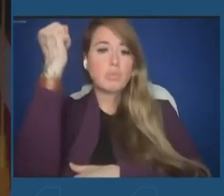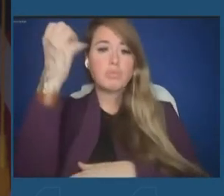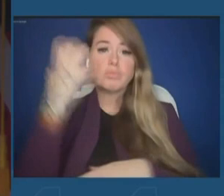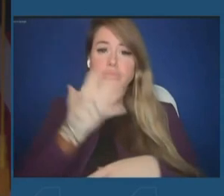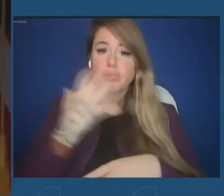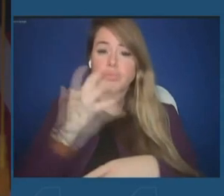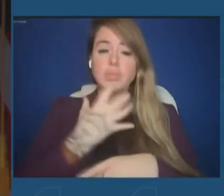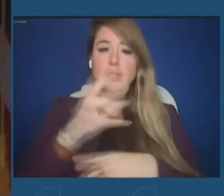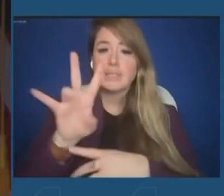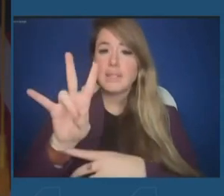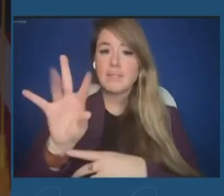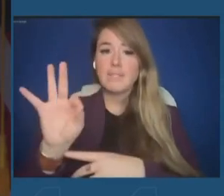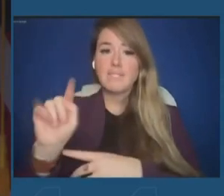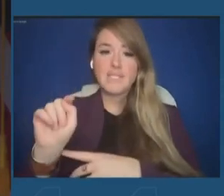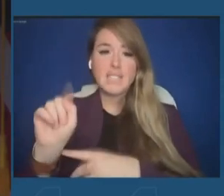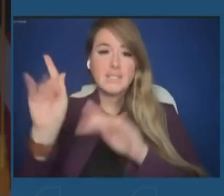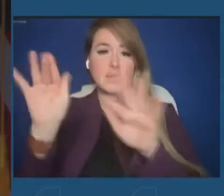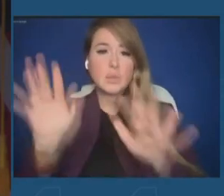7 feet of snow.